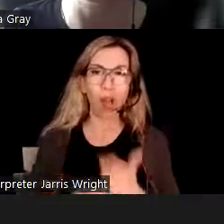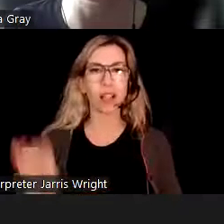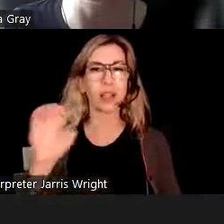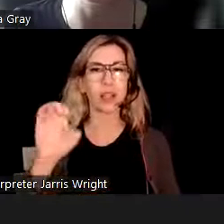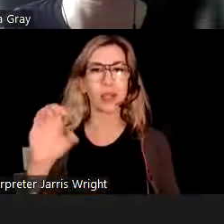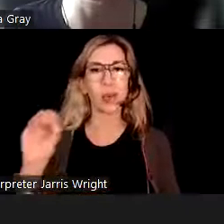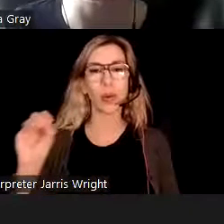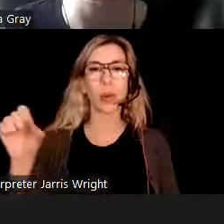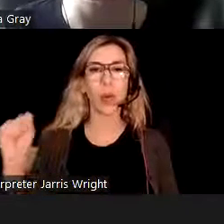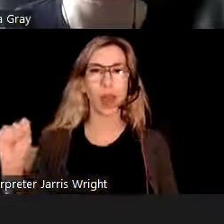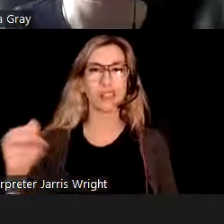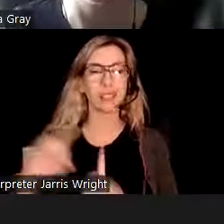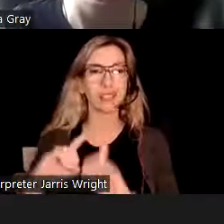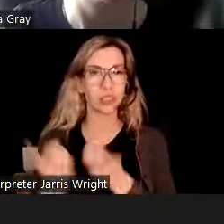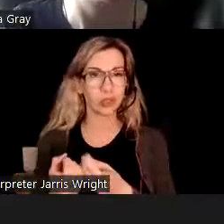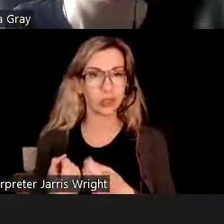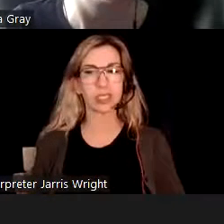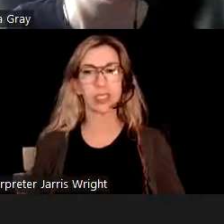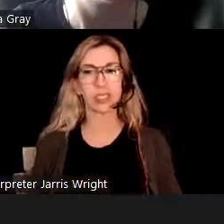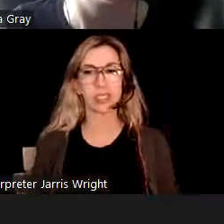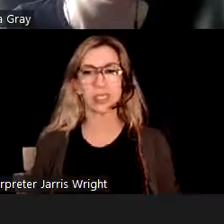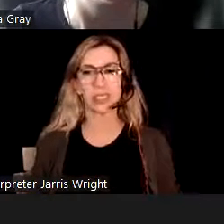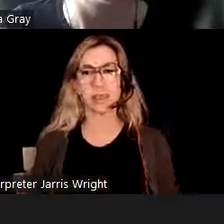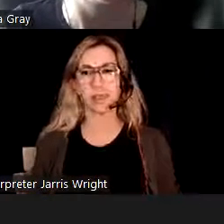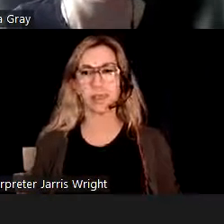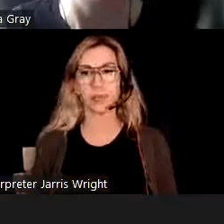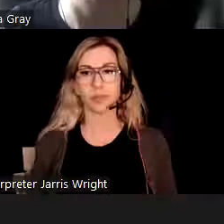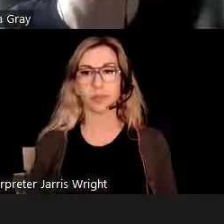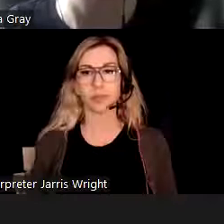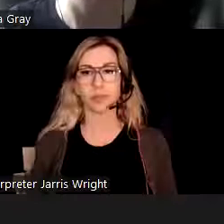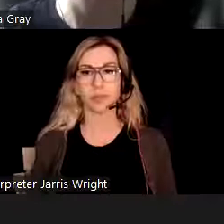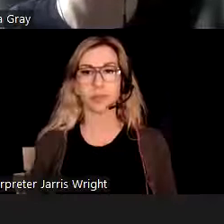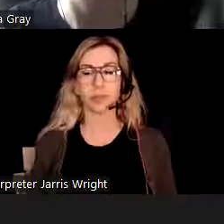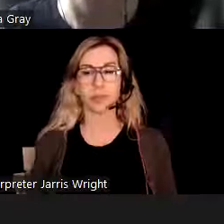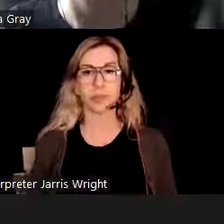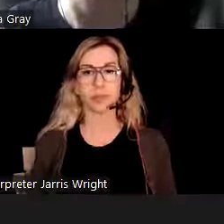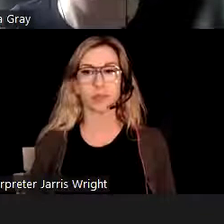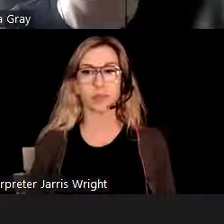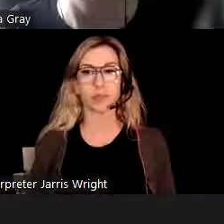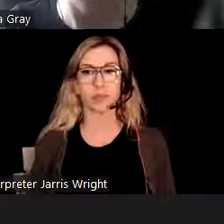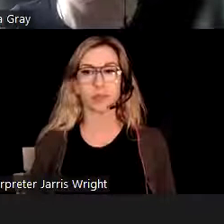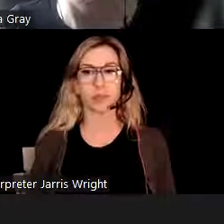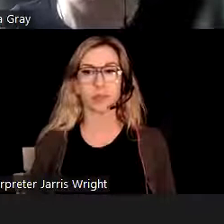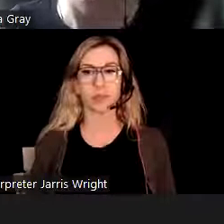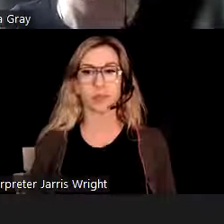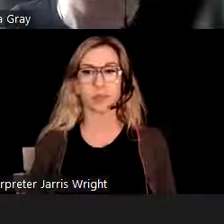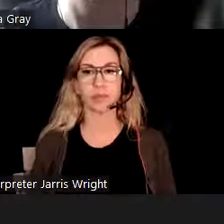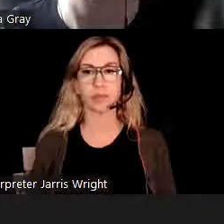BOS districts.